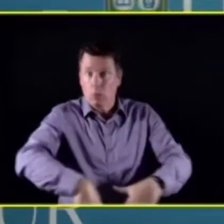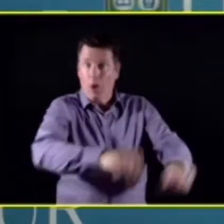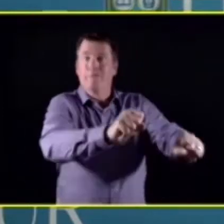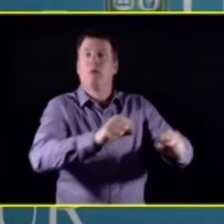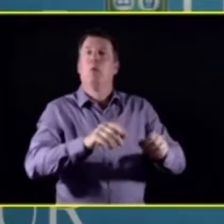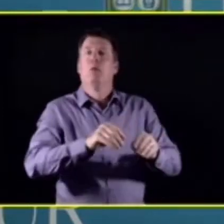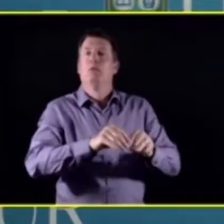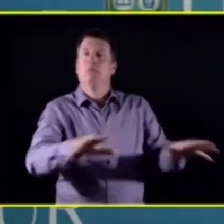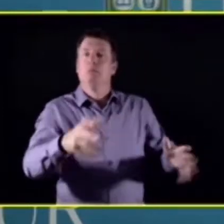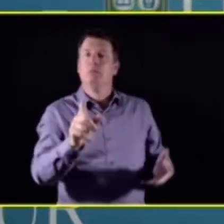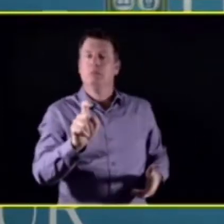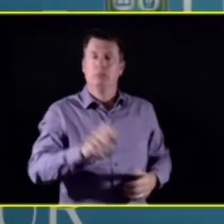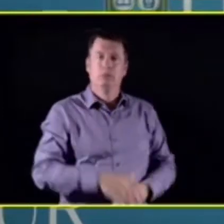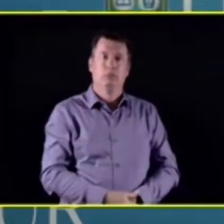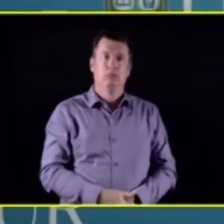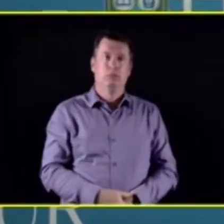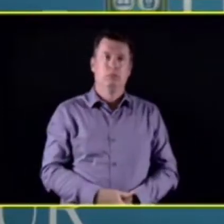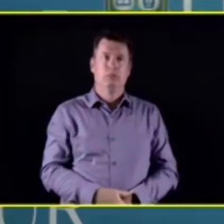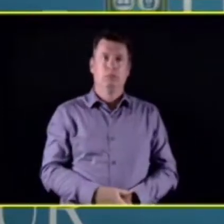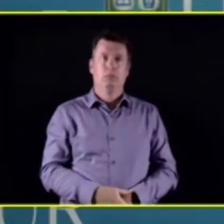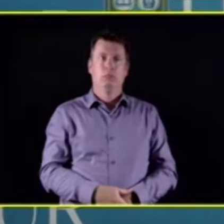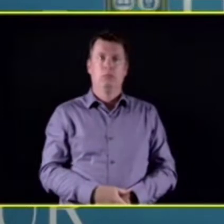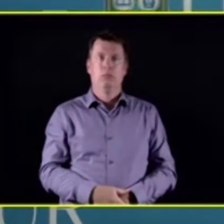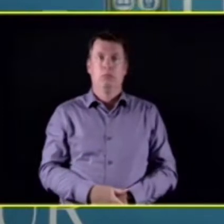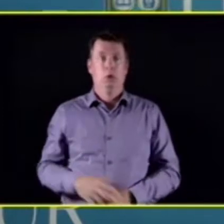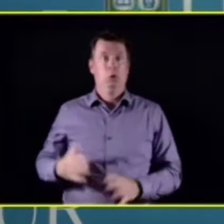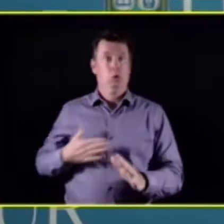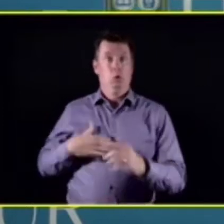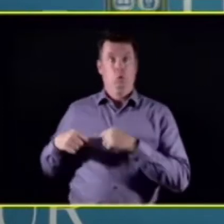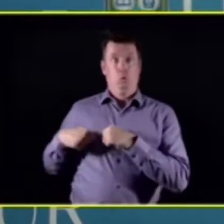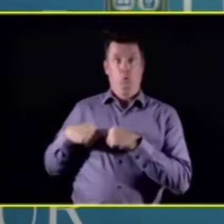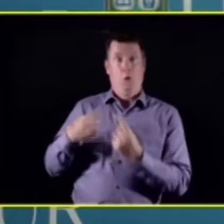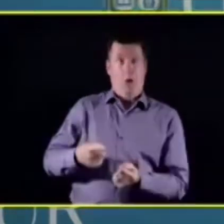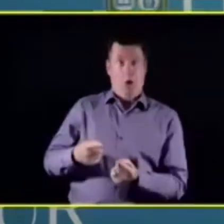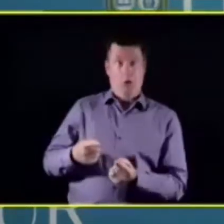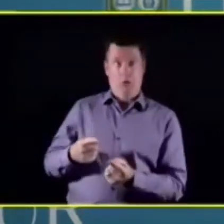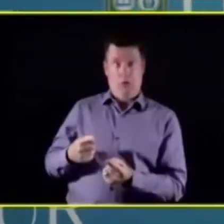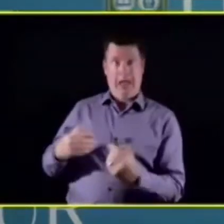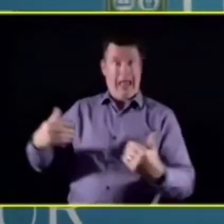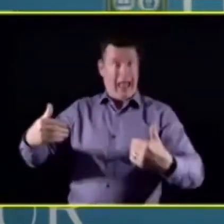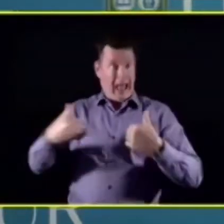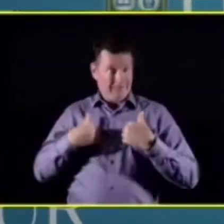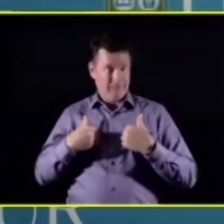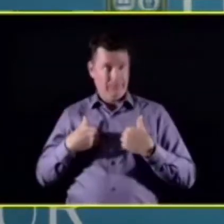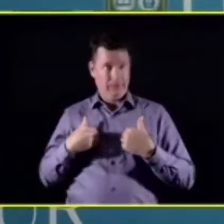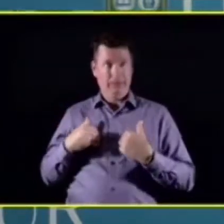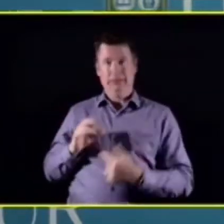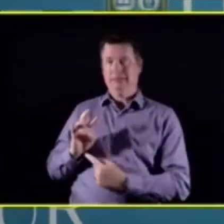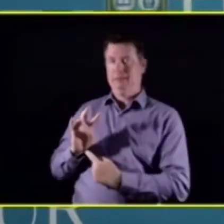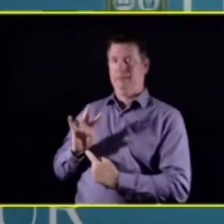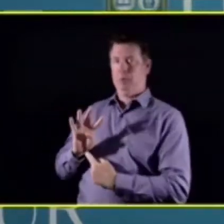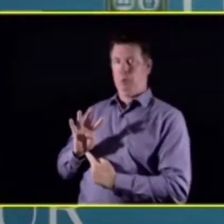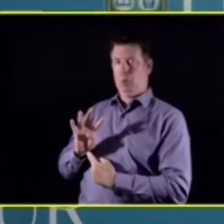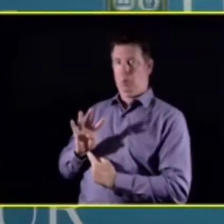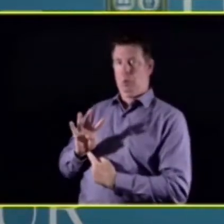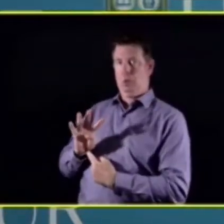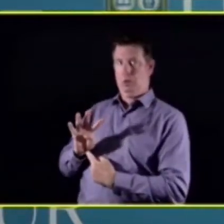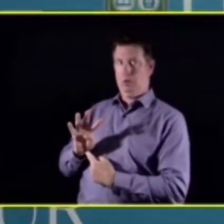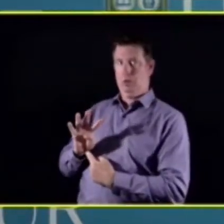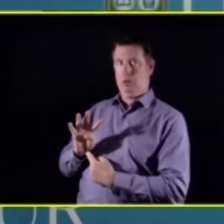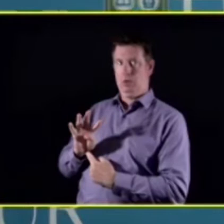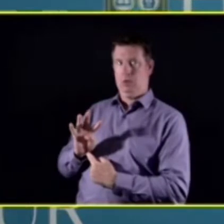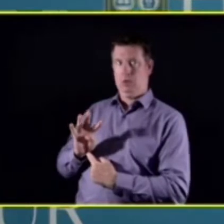120 amount. We currently have a census of 74, so we've been able to discharge. So as we bring in new patients, and